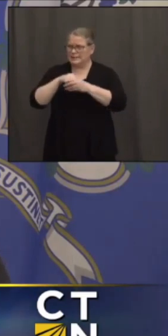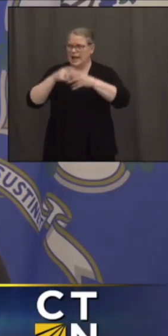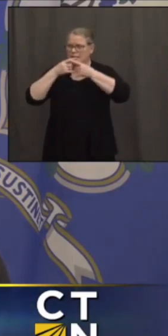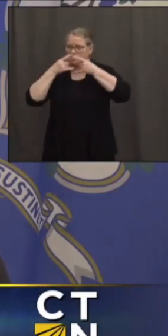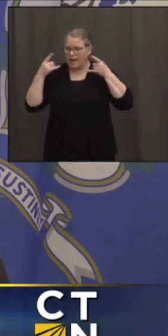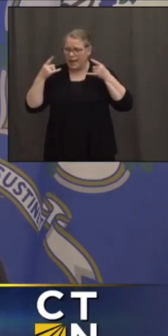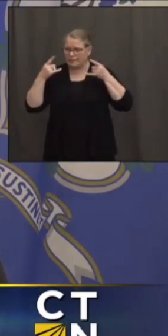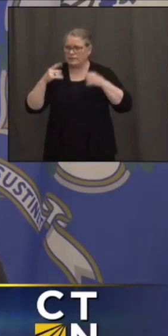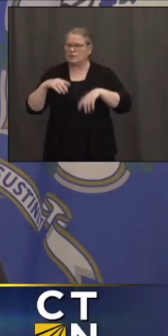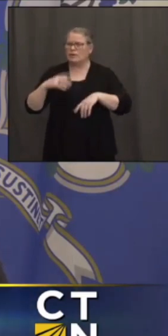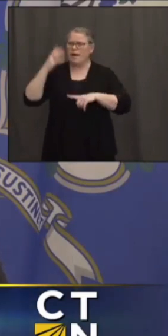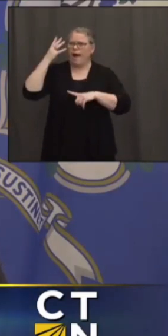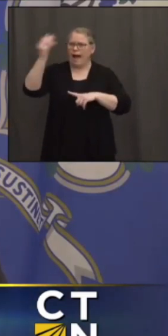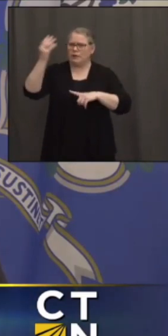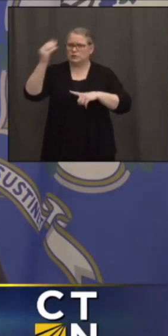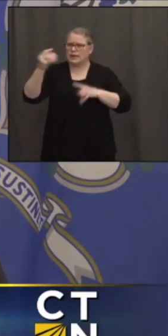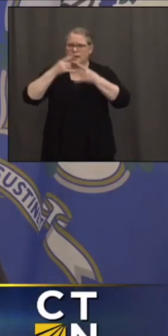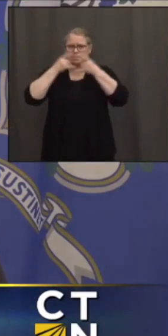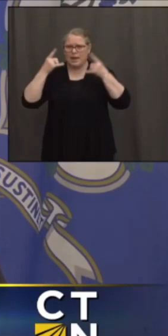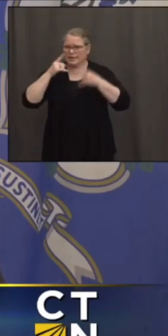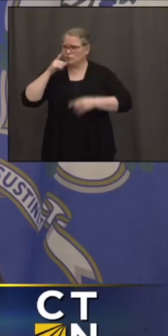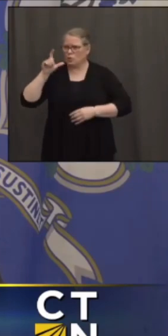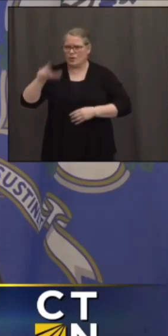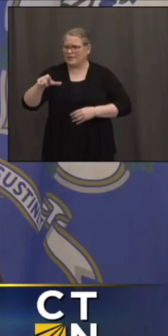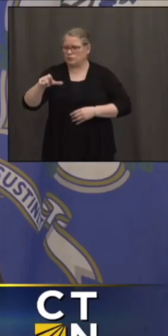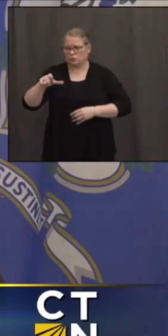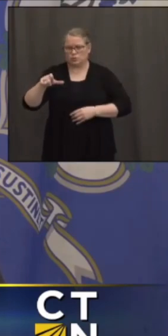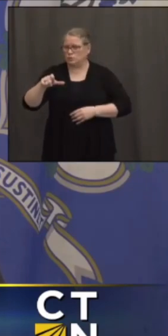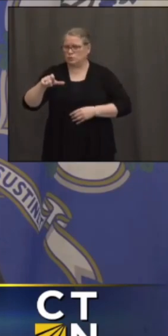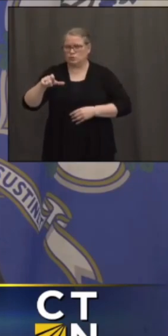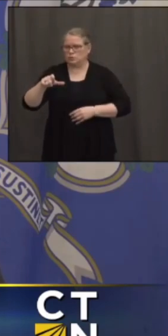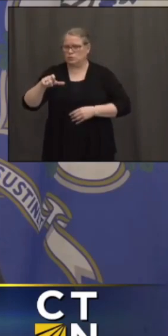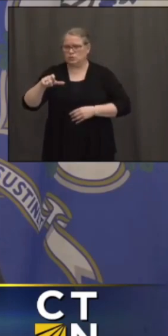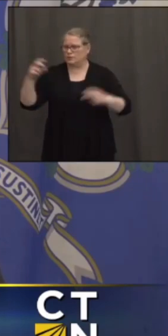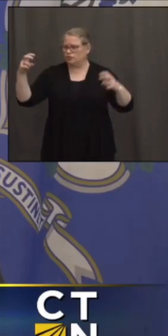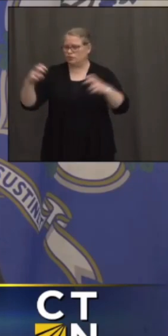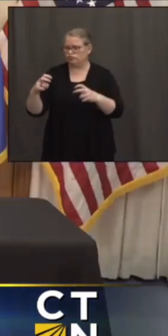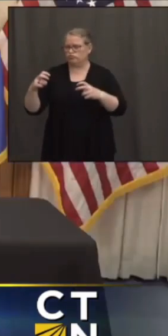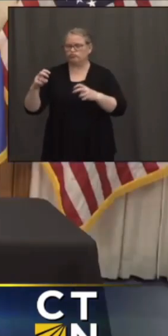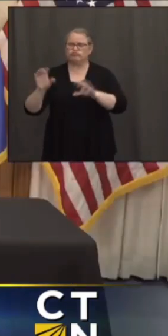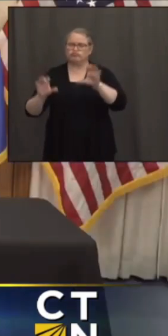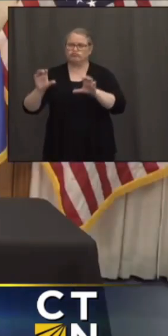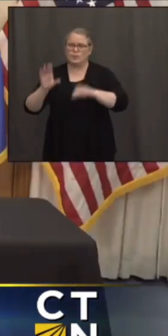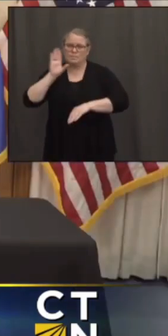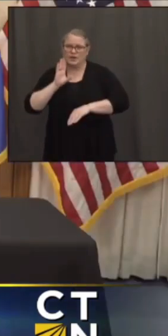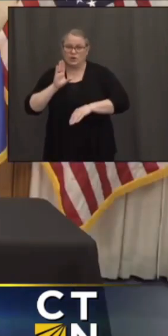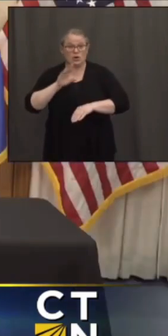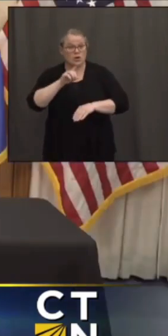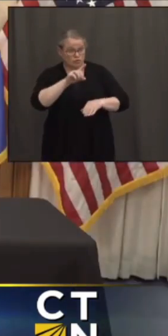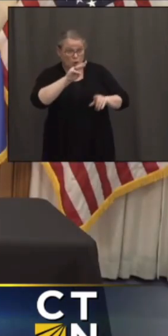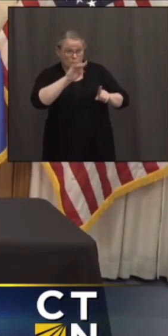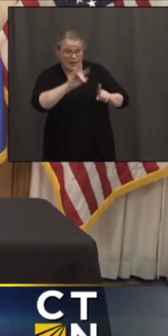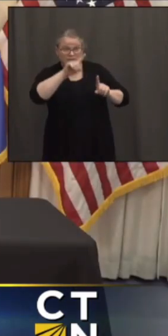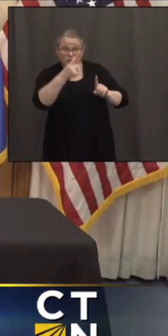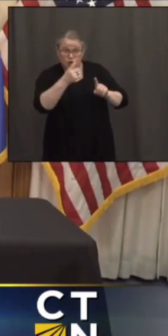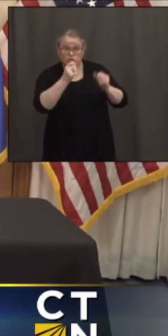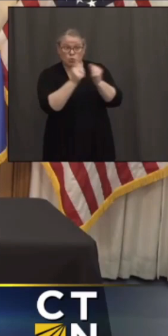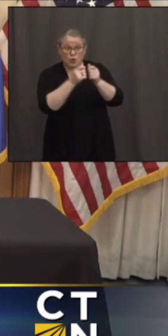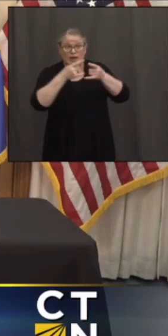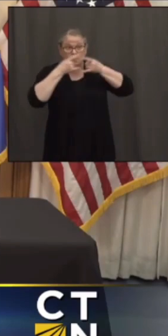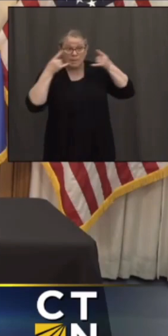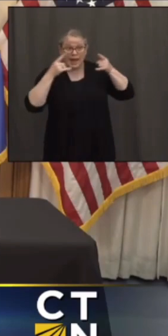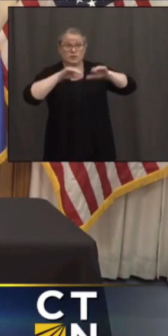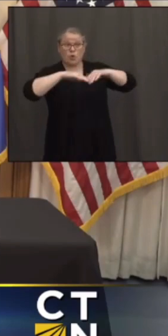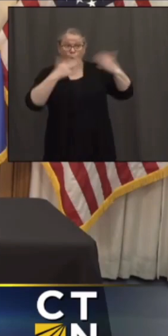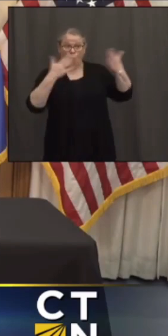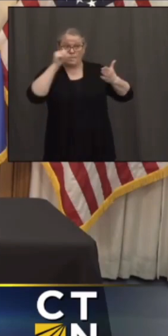if you're sitting around outside, you don't have to wear a mask if you're having a beer. Okay, so they can open inside with masks as of May 1st.